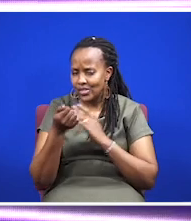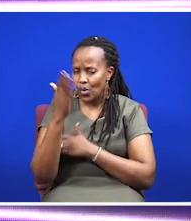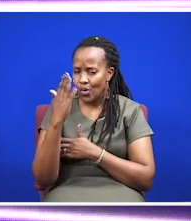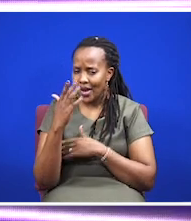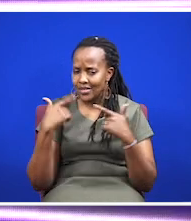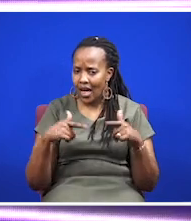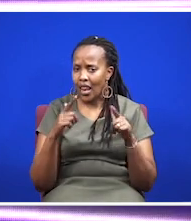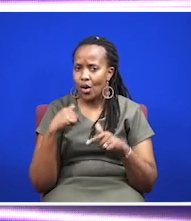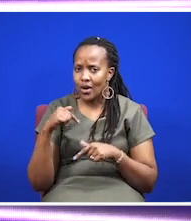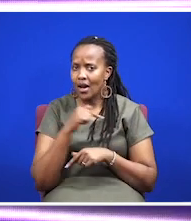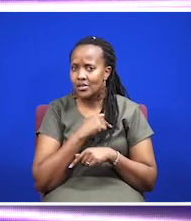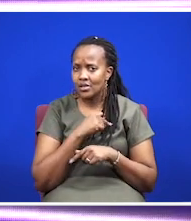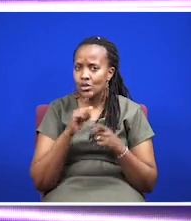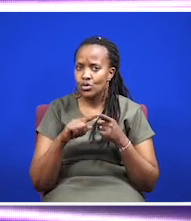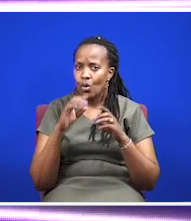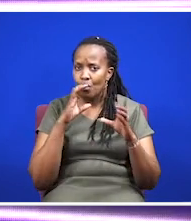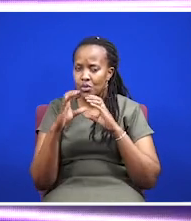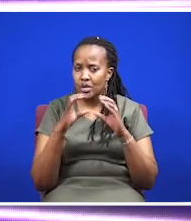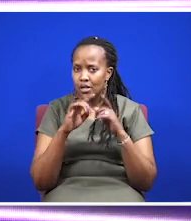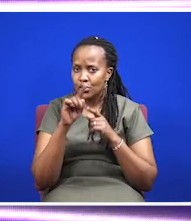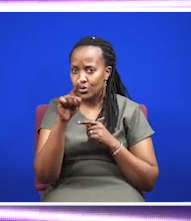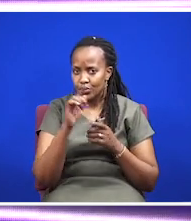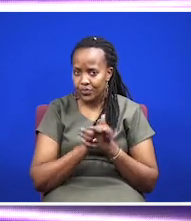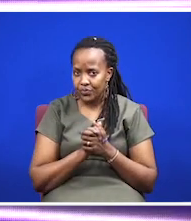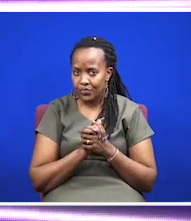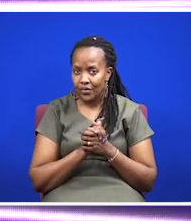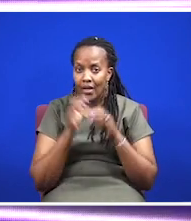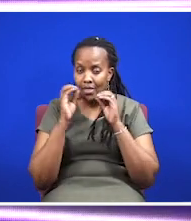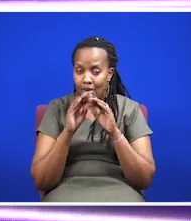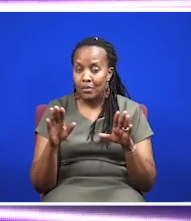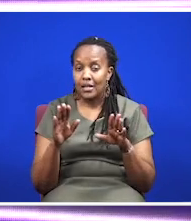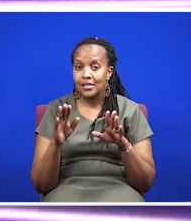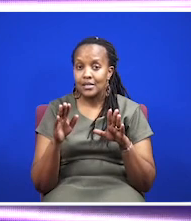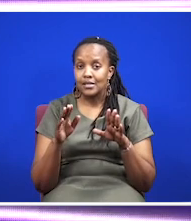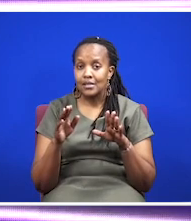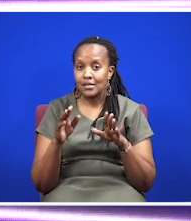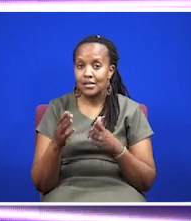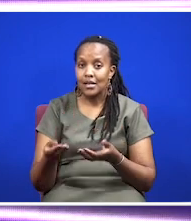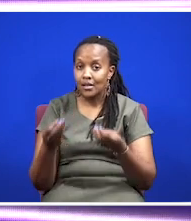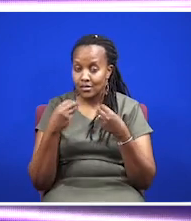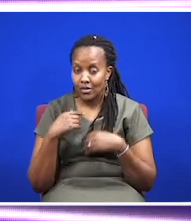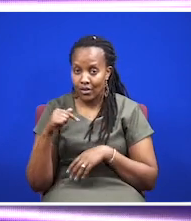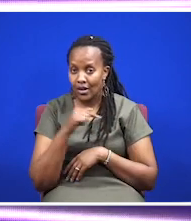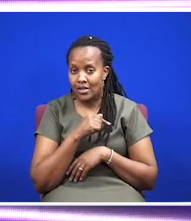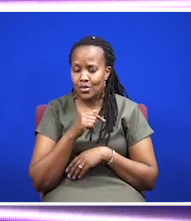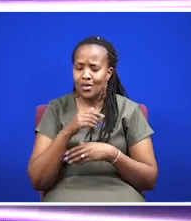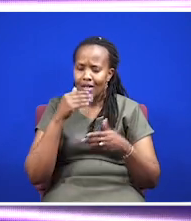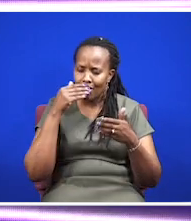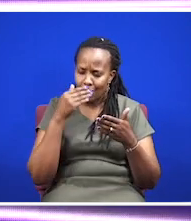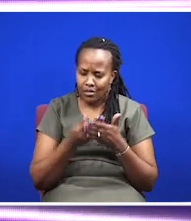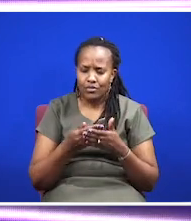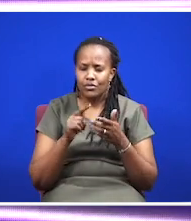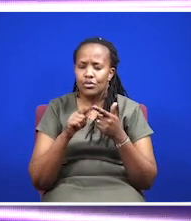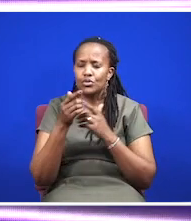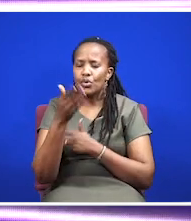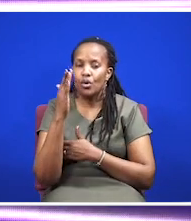to communicate and the blessing that He has caused us to be. So we thank God. We are grateful to God, and